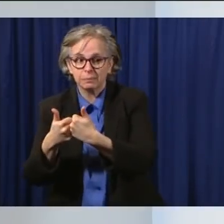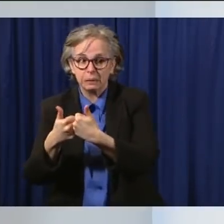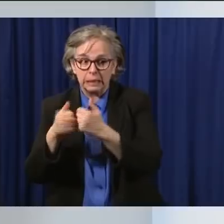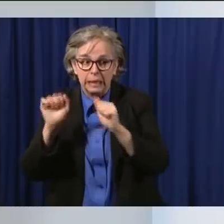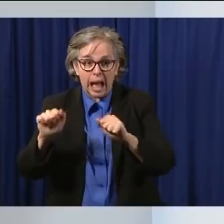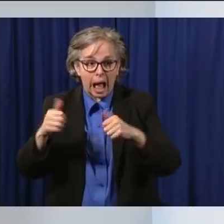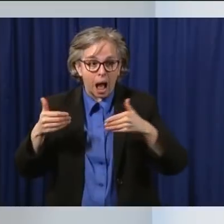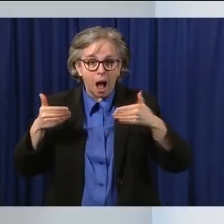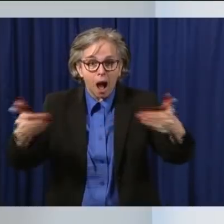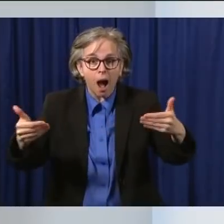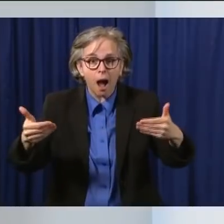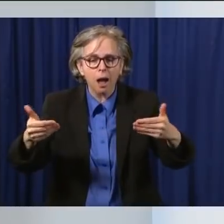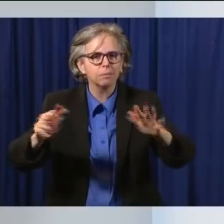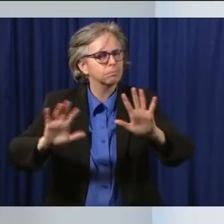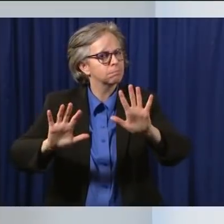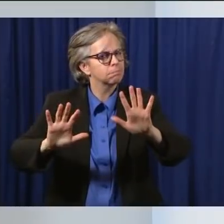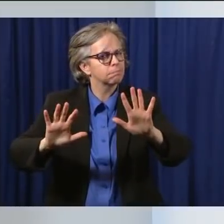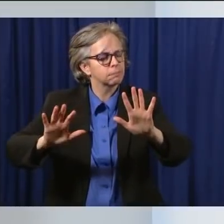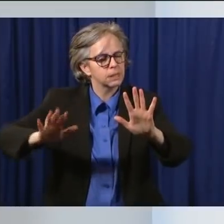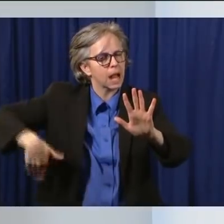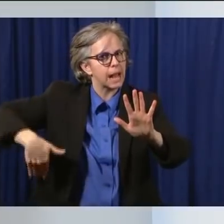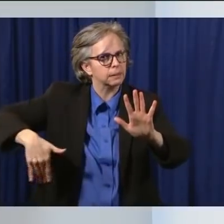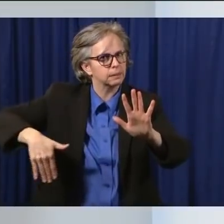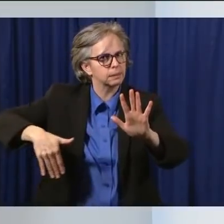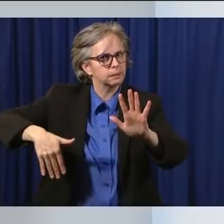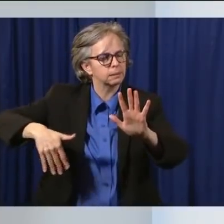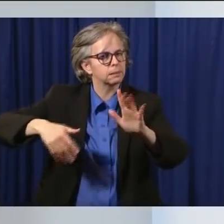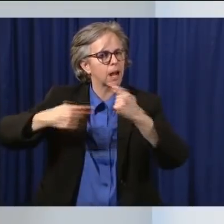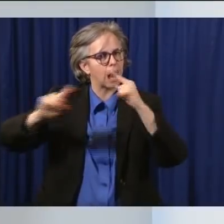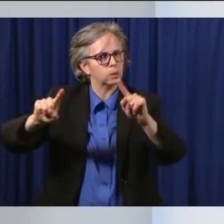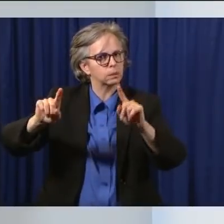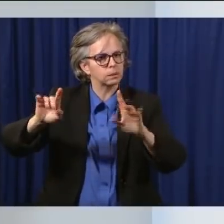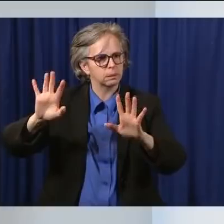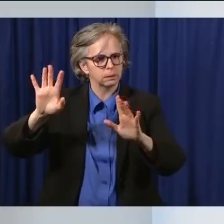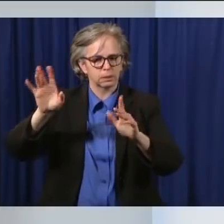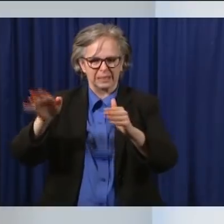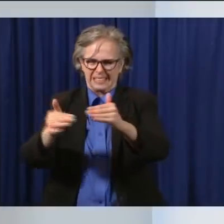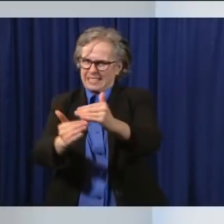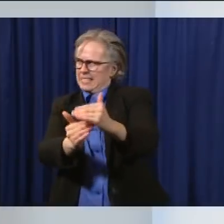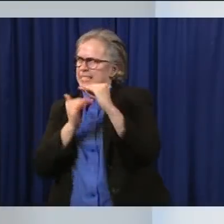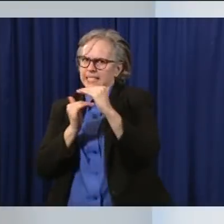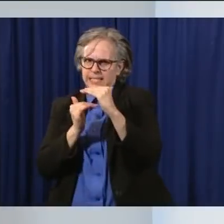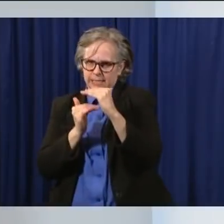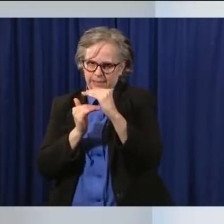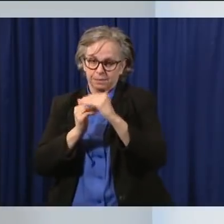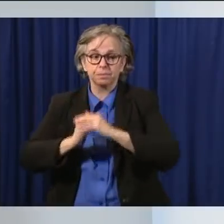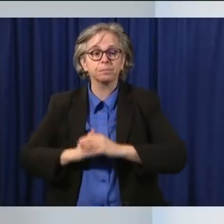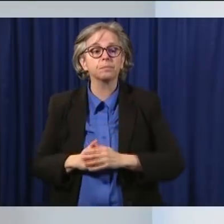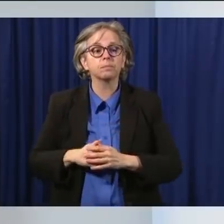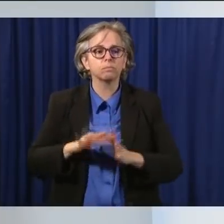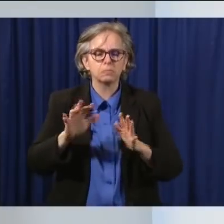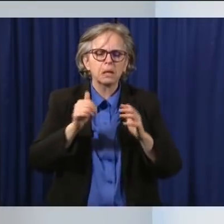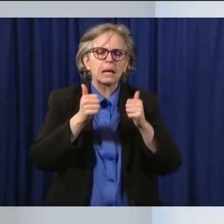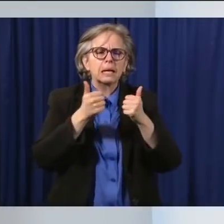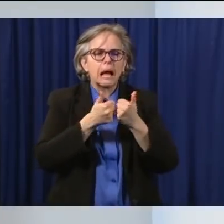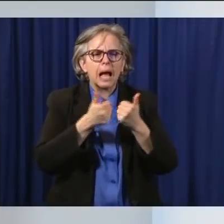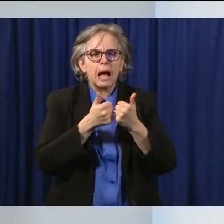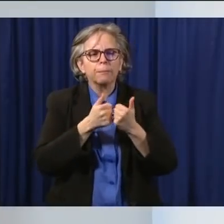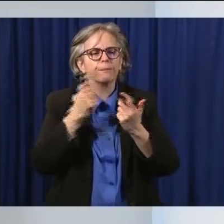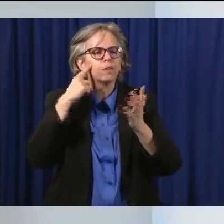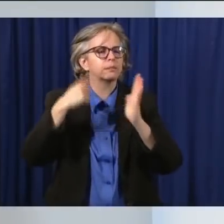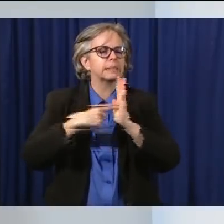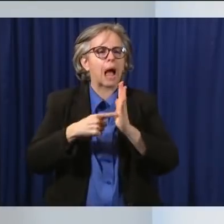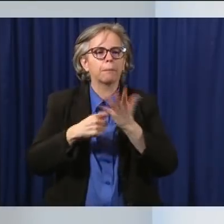contact-type sports. For now, those are limited. Scrimmages or games, competitions are limited to the activities that